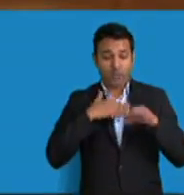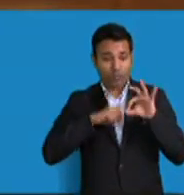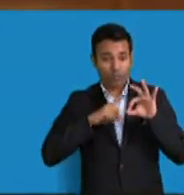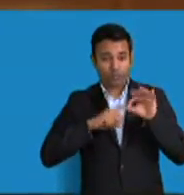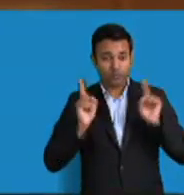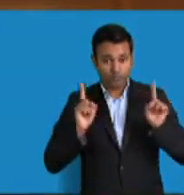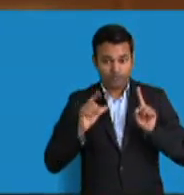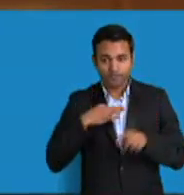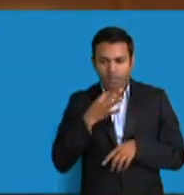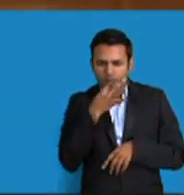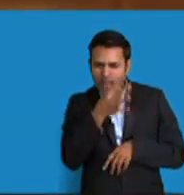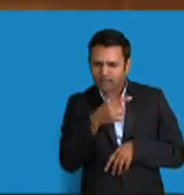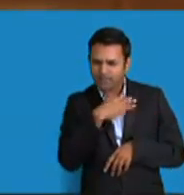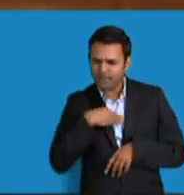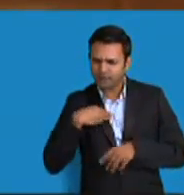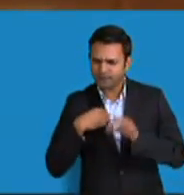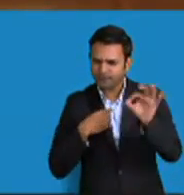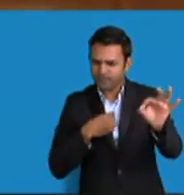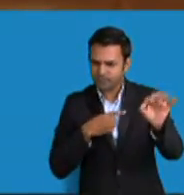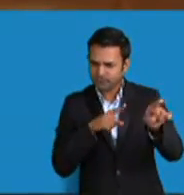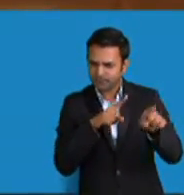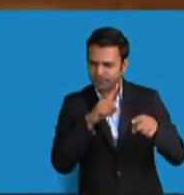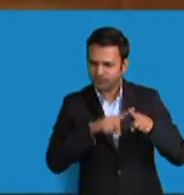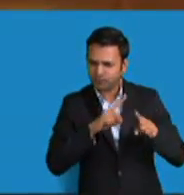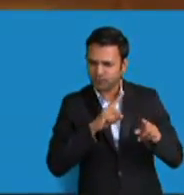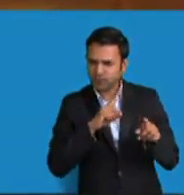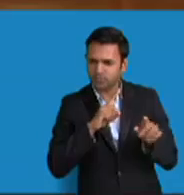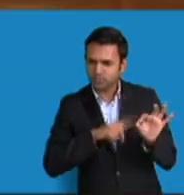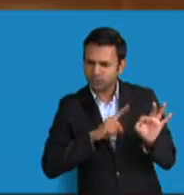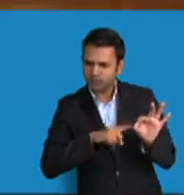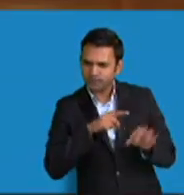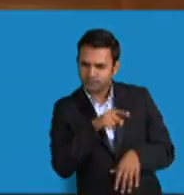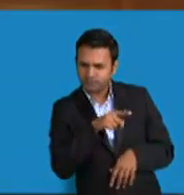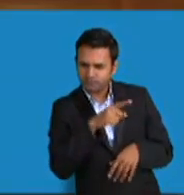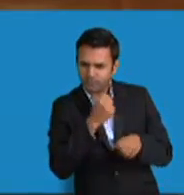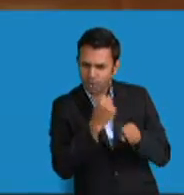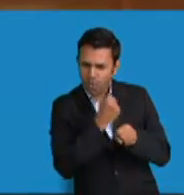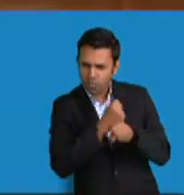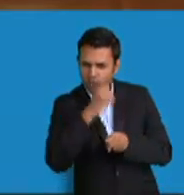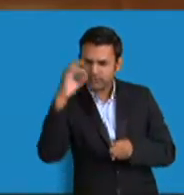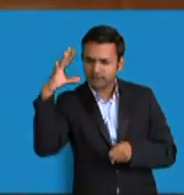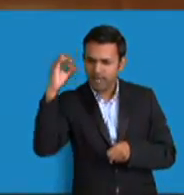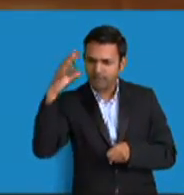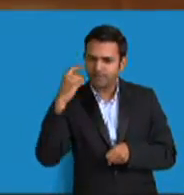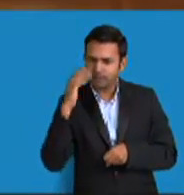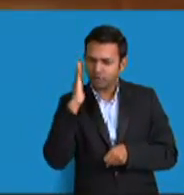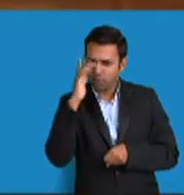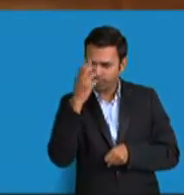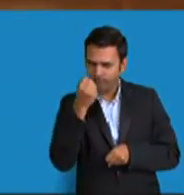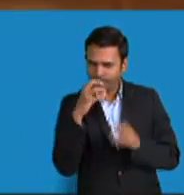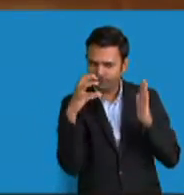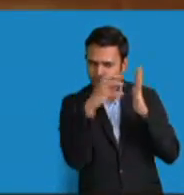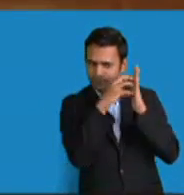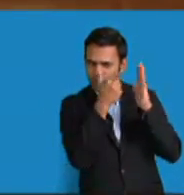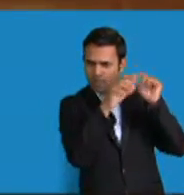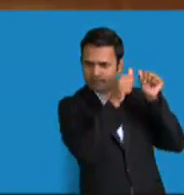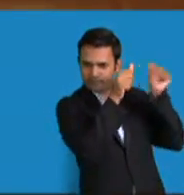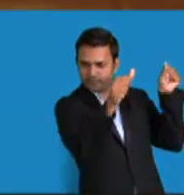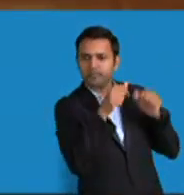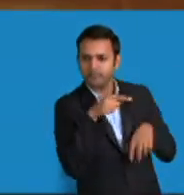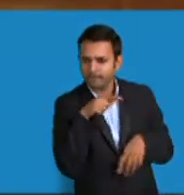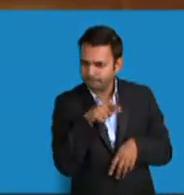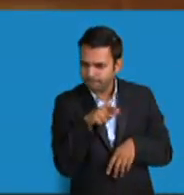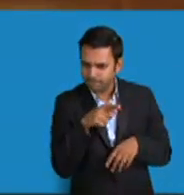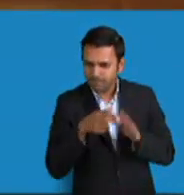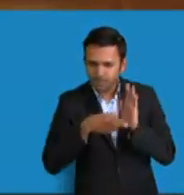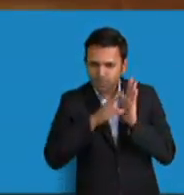minister, whilst congratulating those Gold Star schools, my question to him is, what remedial measures does he have in